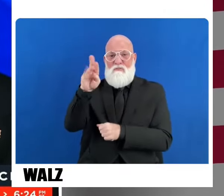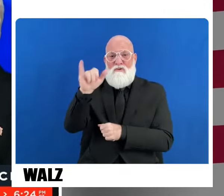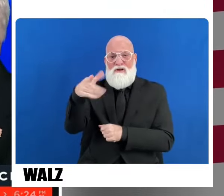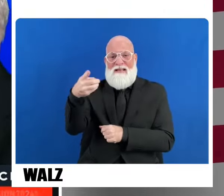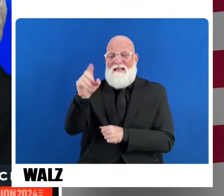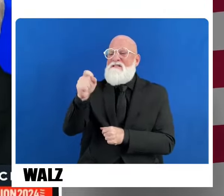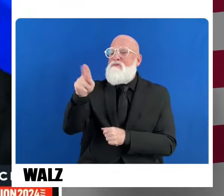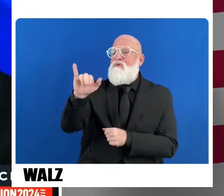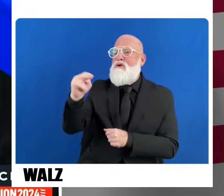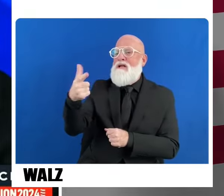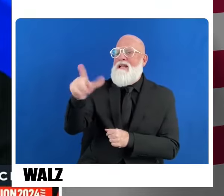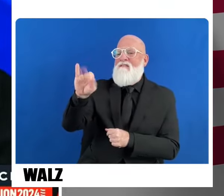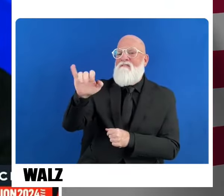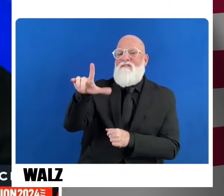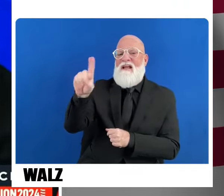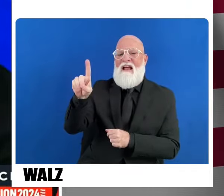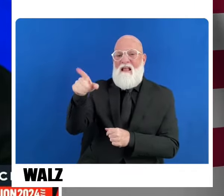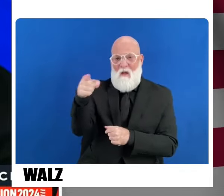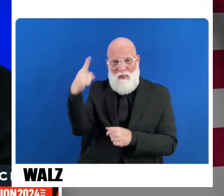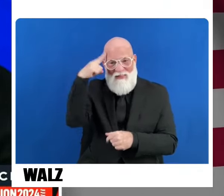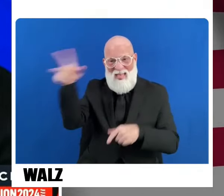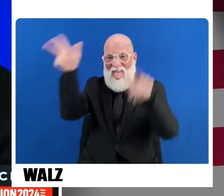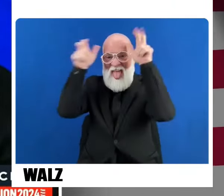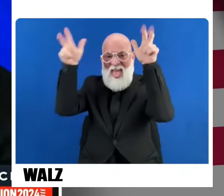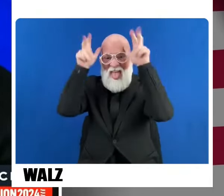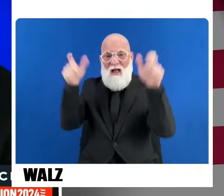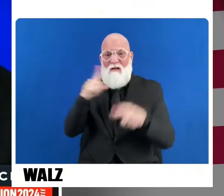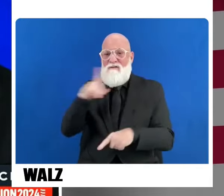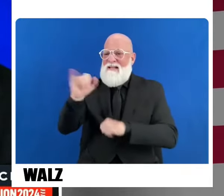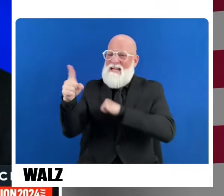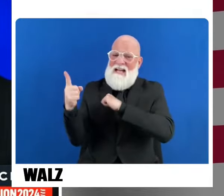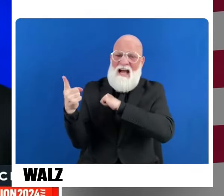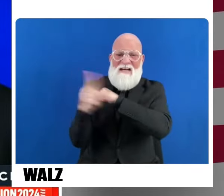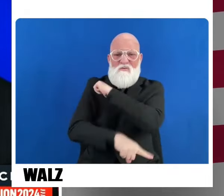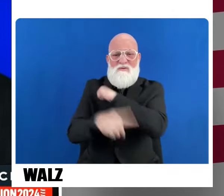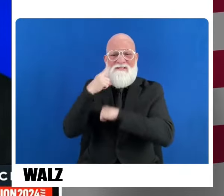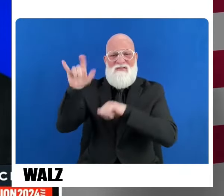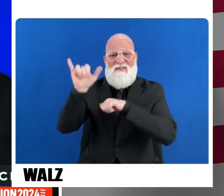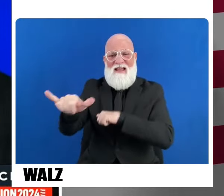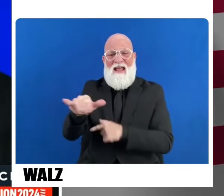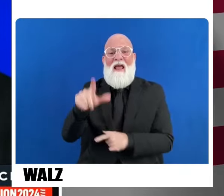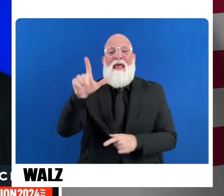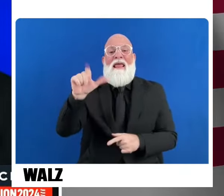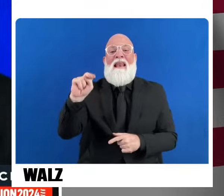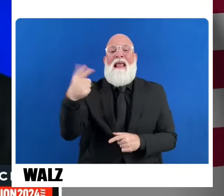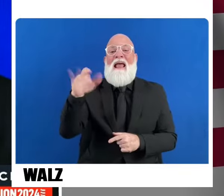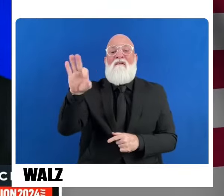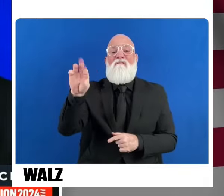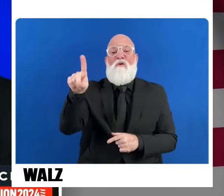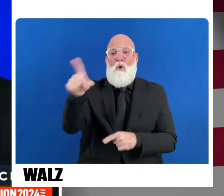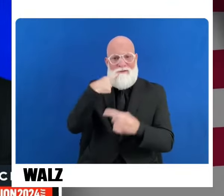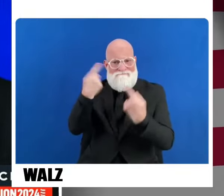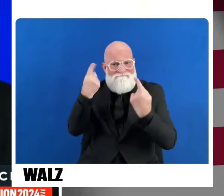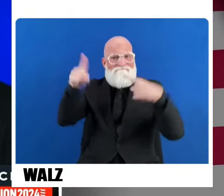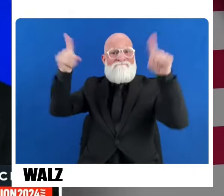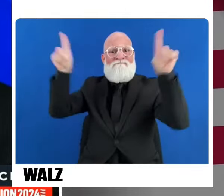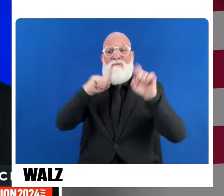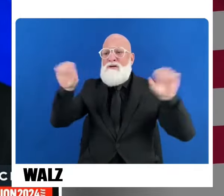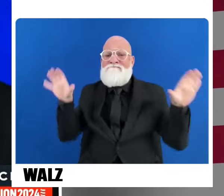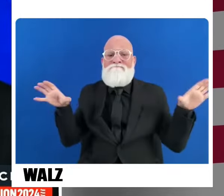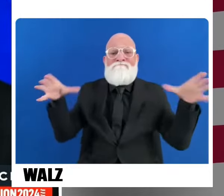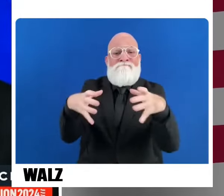There's consequences for this. There's consequences. We could come together. Senator Lankford did it. We could come together and solve this if we didn't let Donald